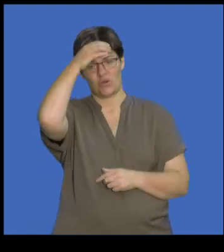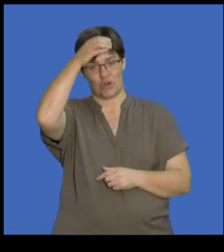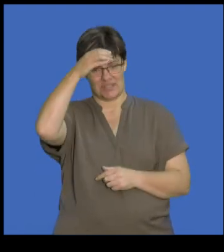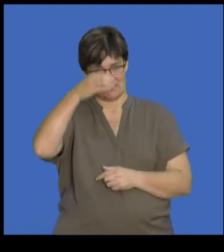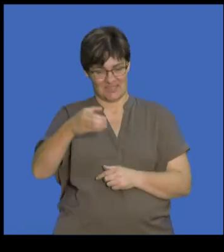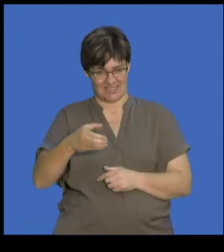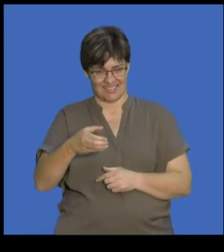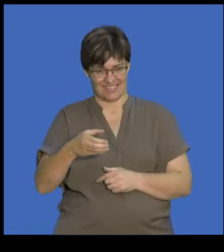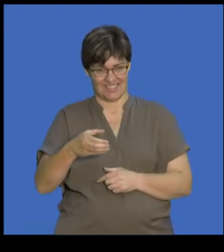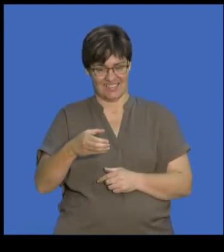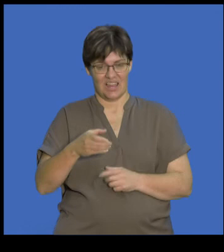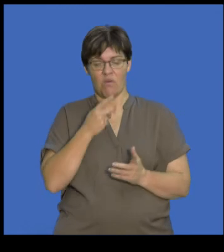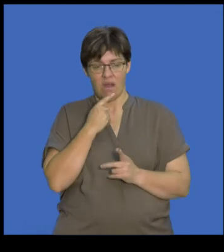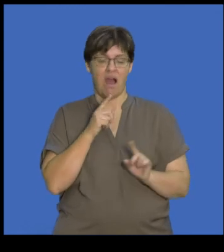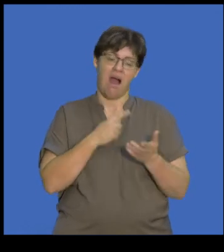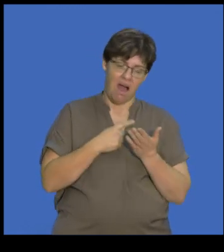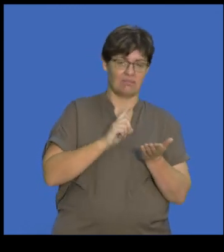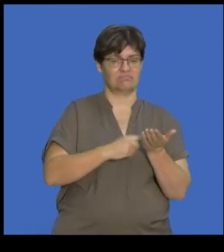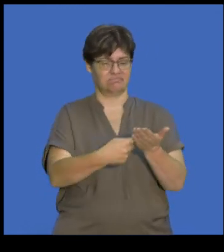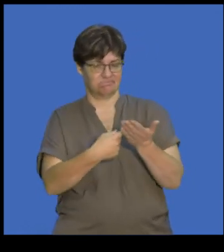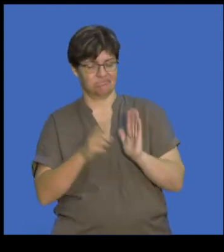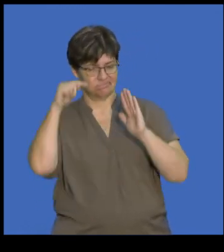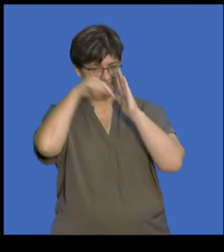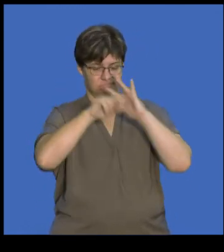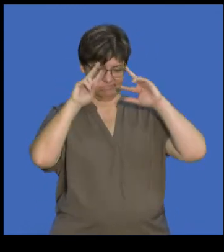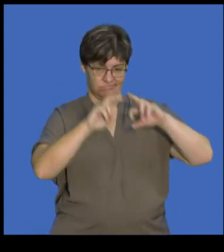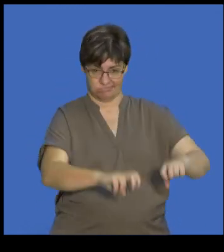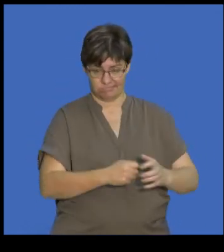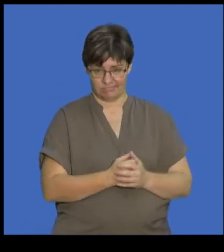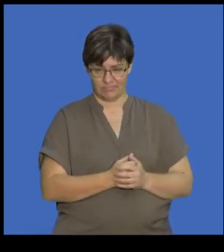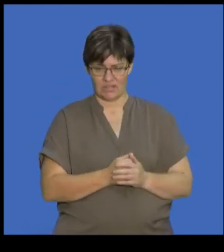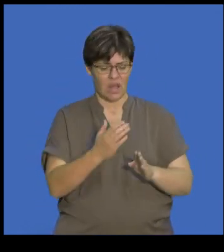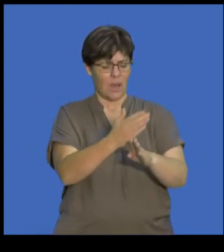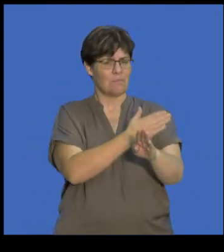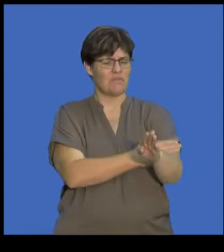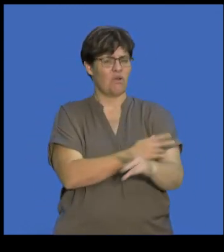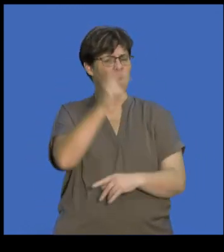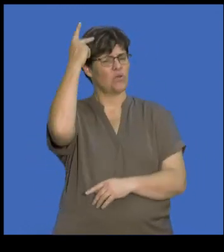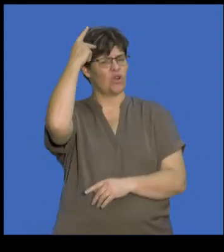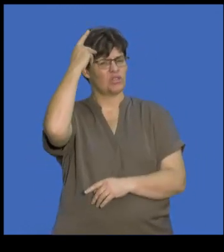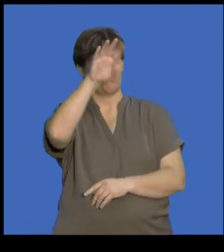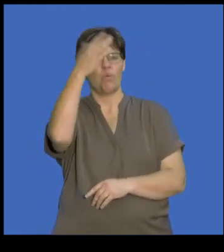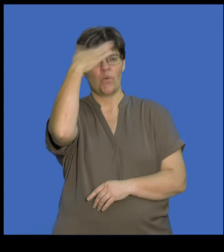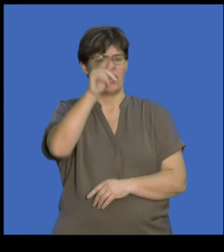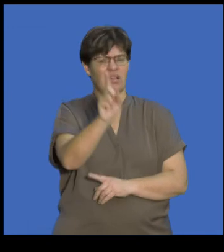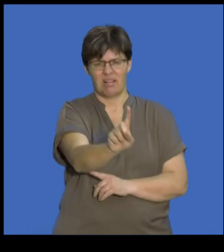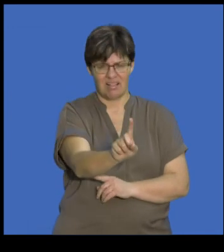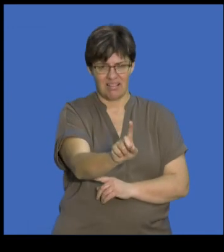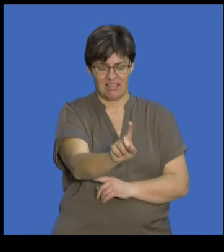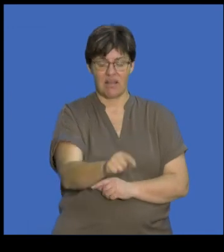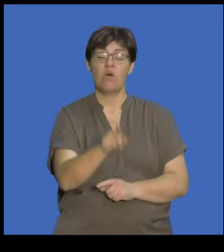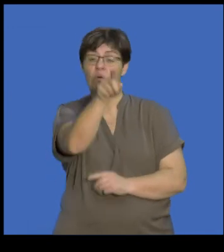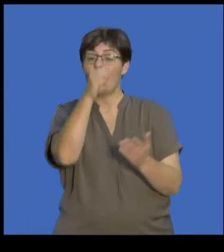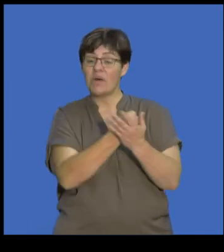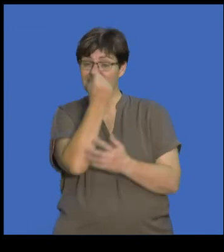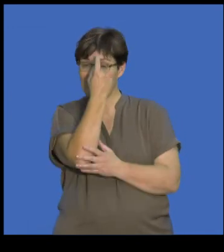to actually look into. So in terms of pre-knowledge, what we already know, we agreed that we must understand what current